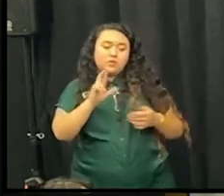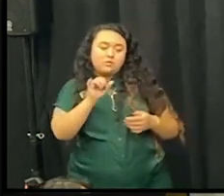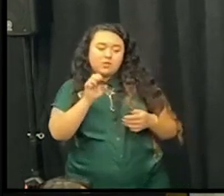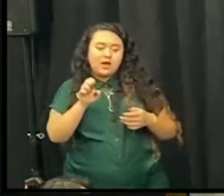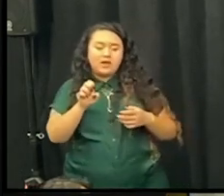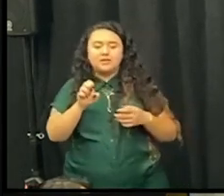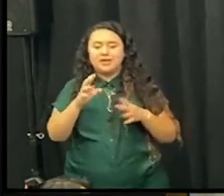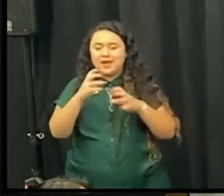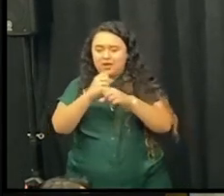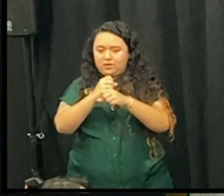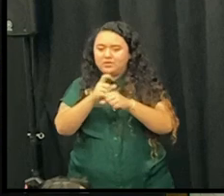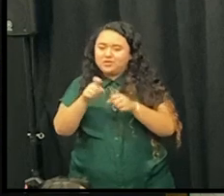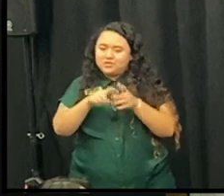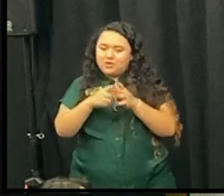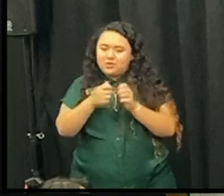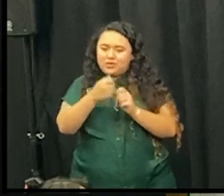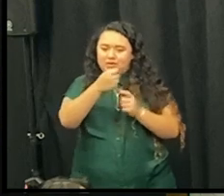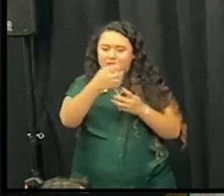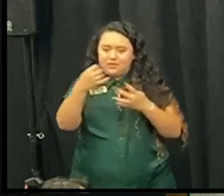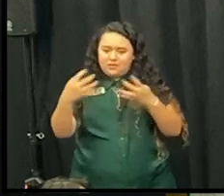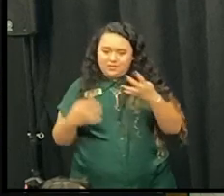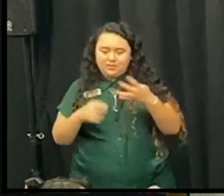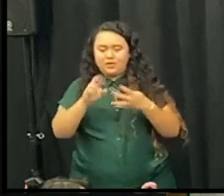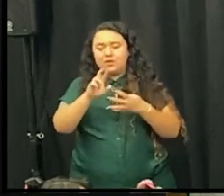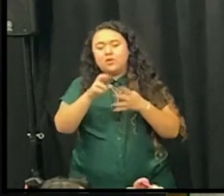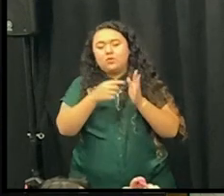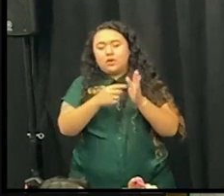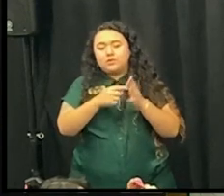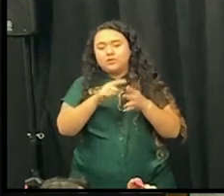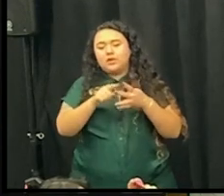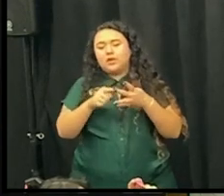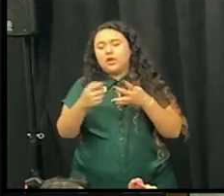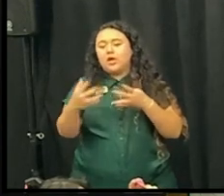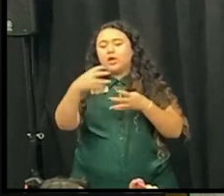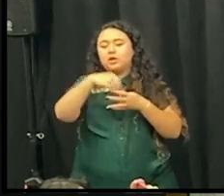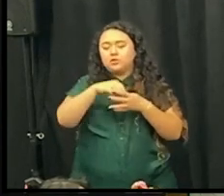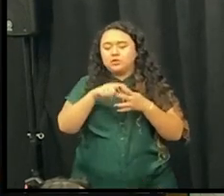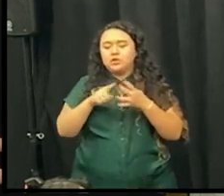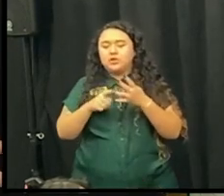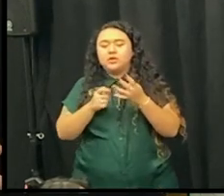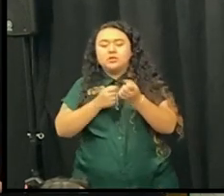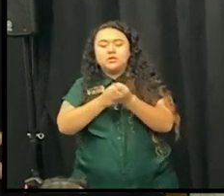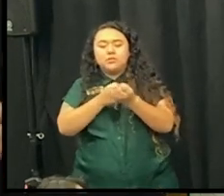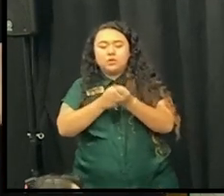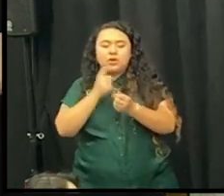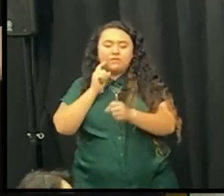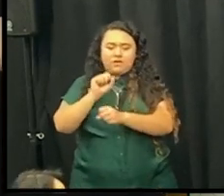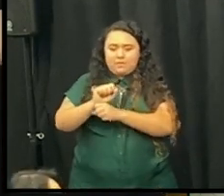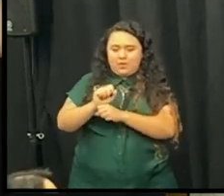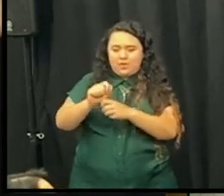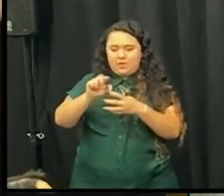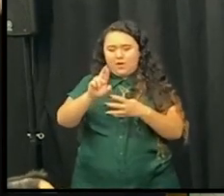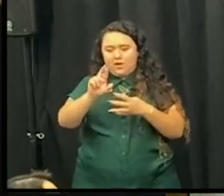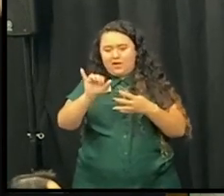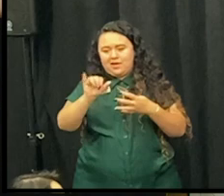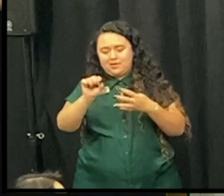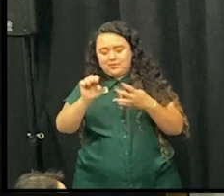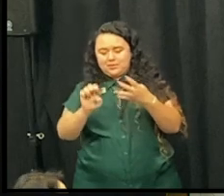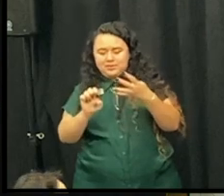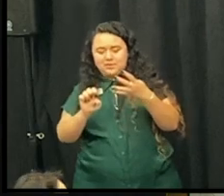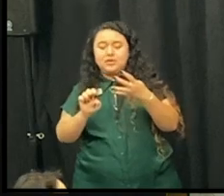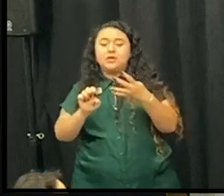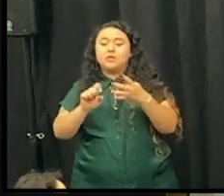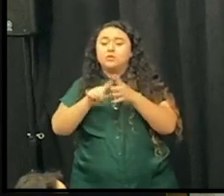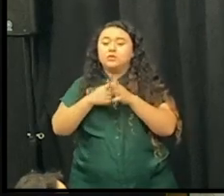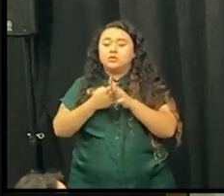built-in acronym. I should start there. It's Representation, Inclusion, and Support for Employment. We started this. I came into this. It was